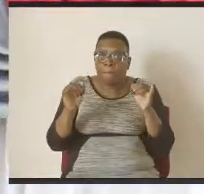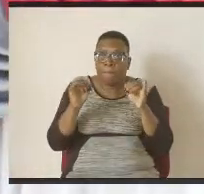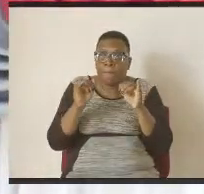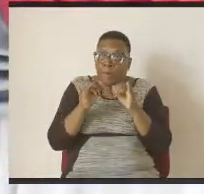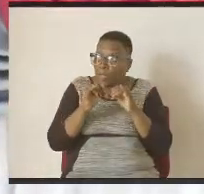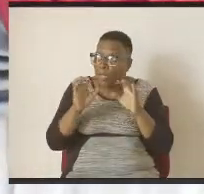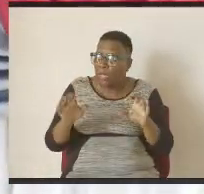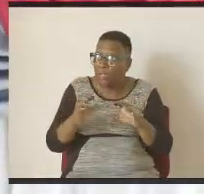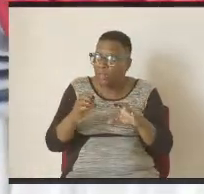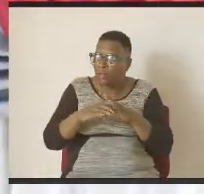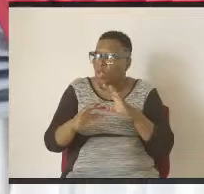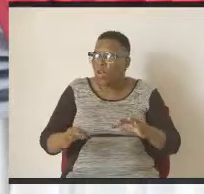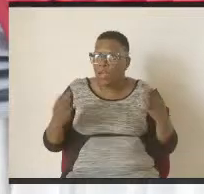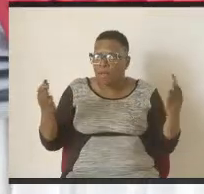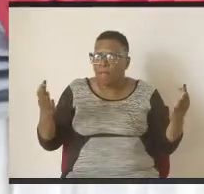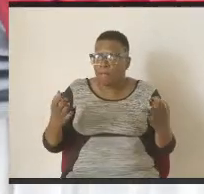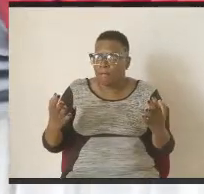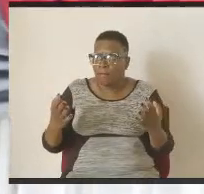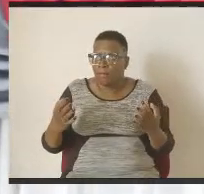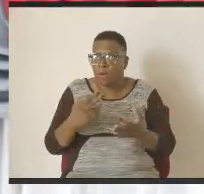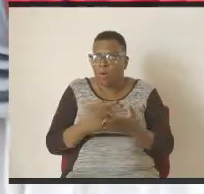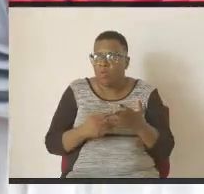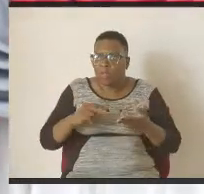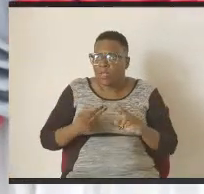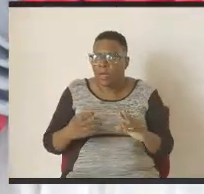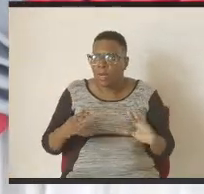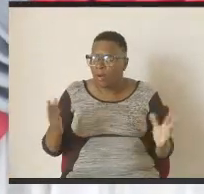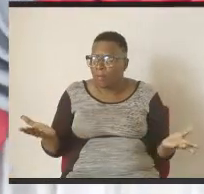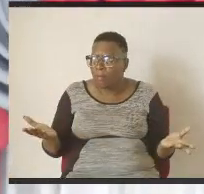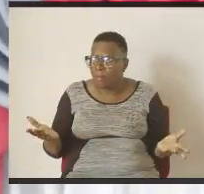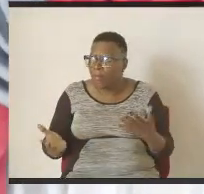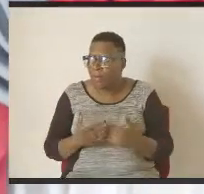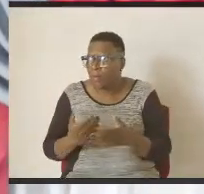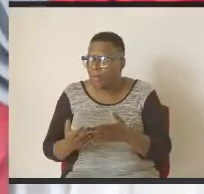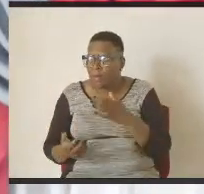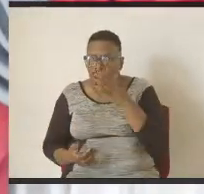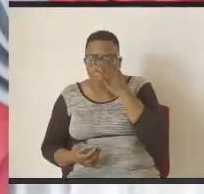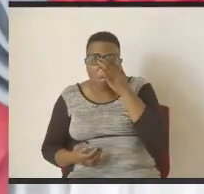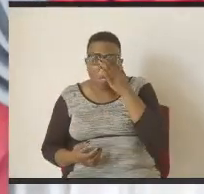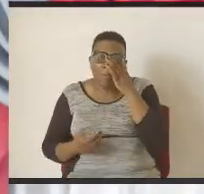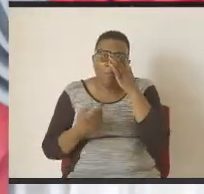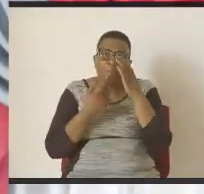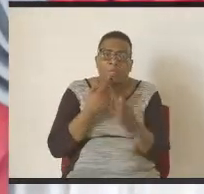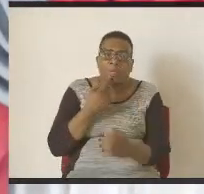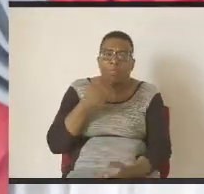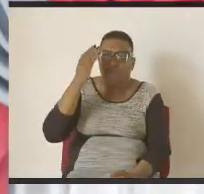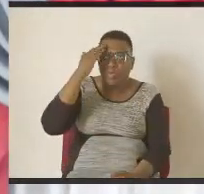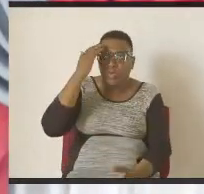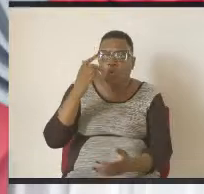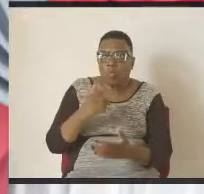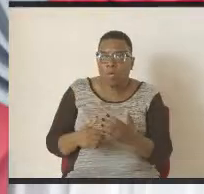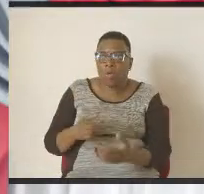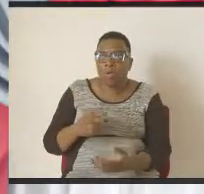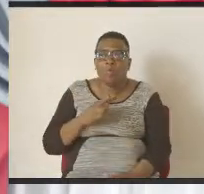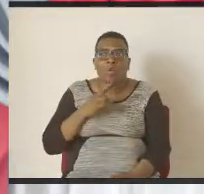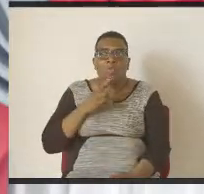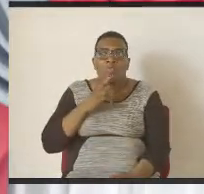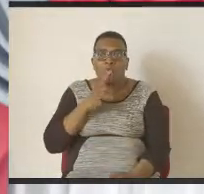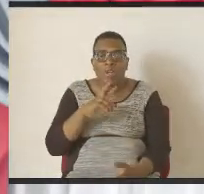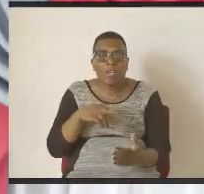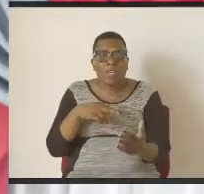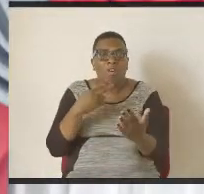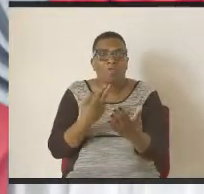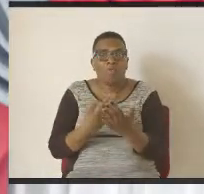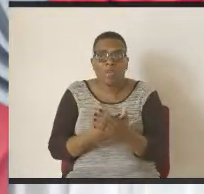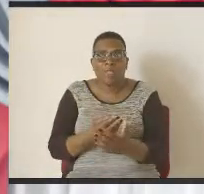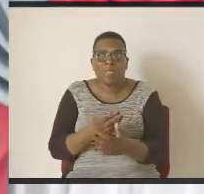of our lives? And that's the kind of thing that hit me to say, you know what? We really can get to that place where we